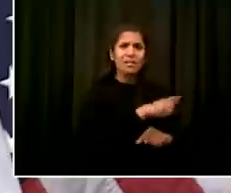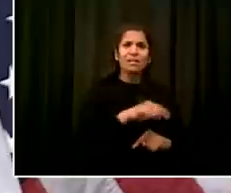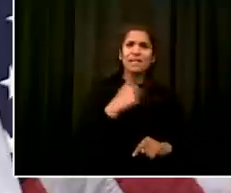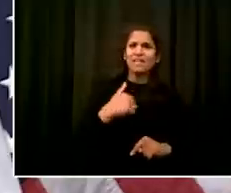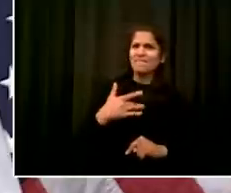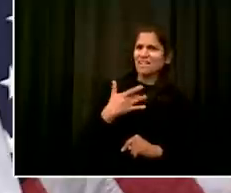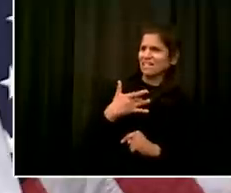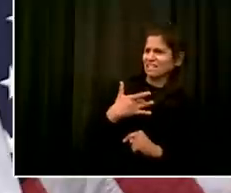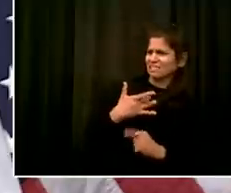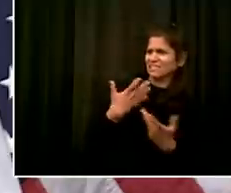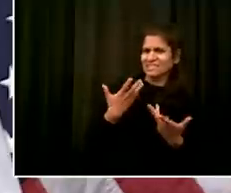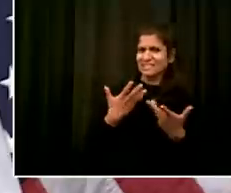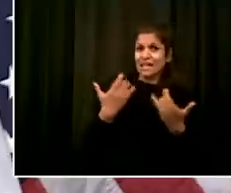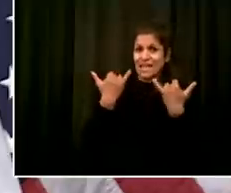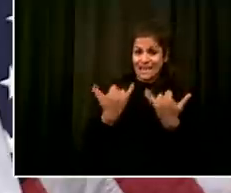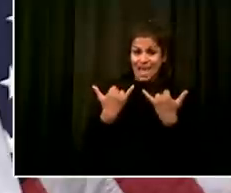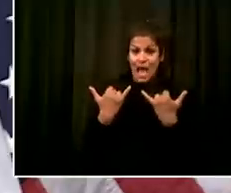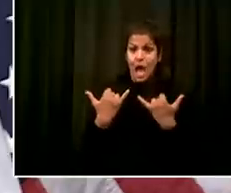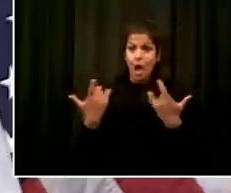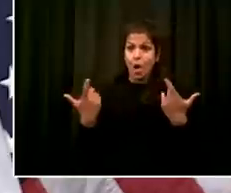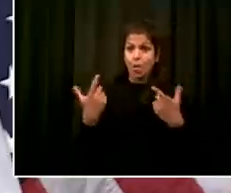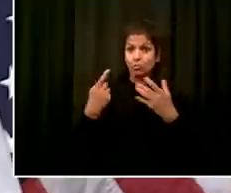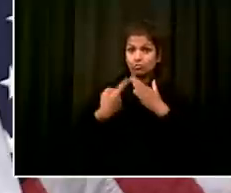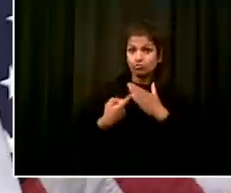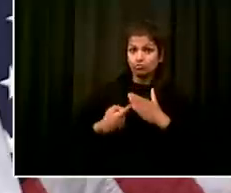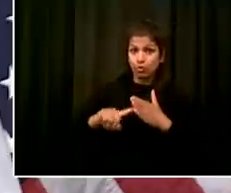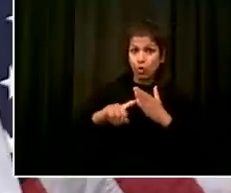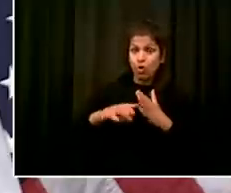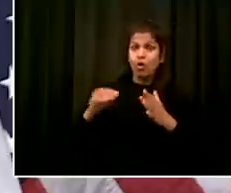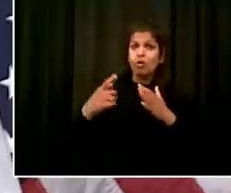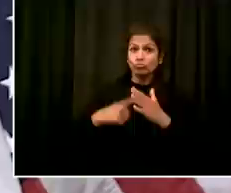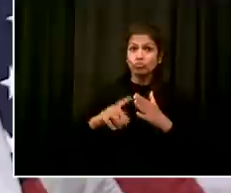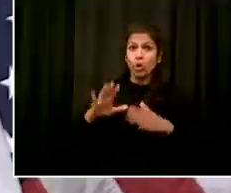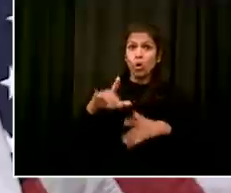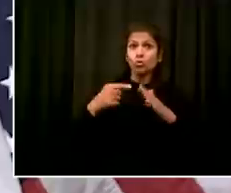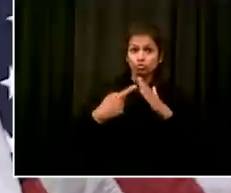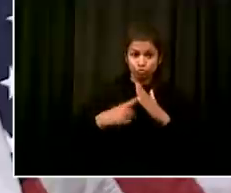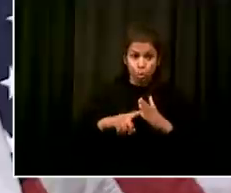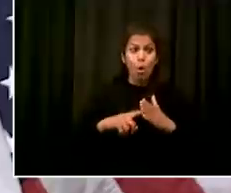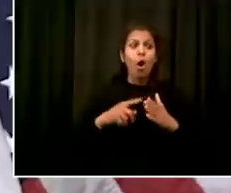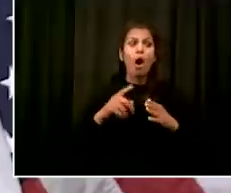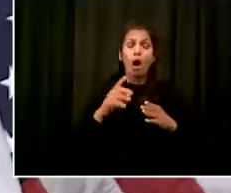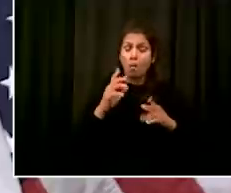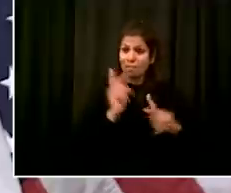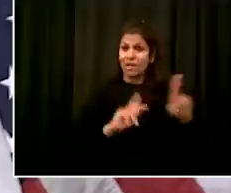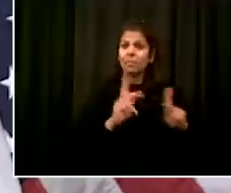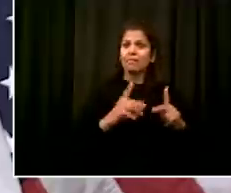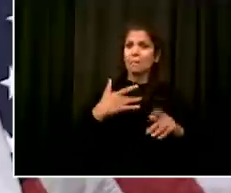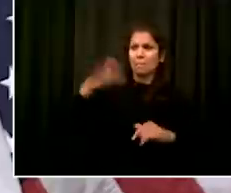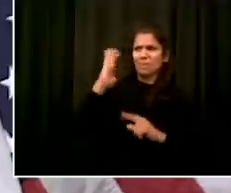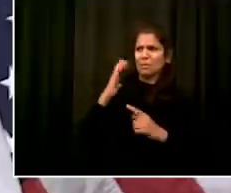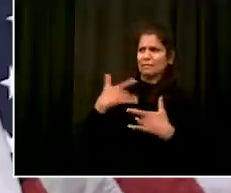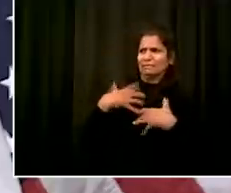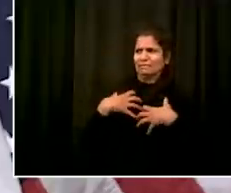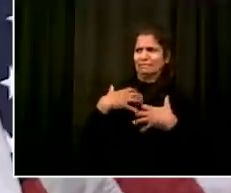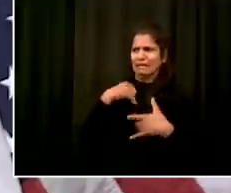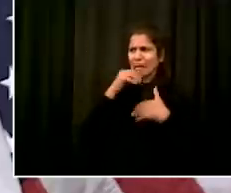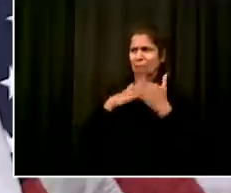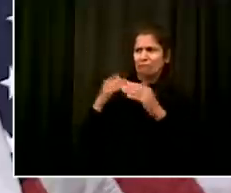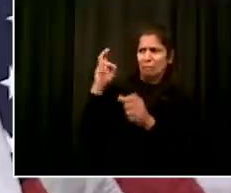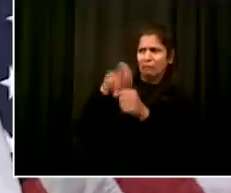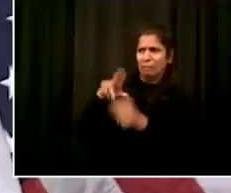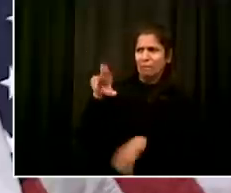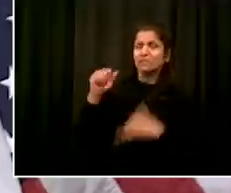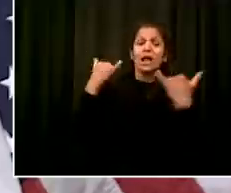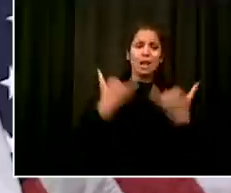more to say on the specifics of that soon. On the city bike, I don't know how to say this to people.